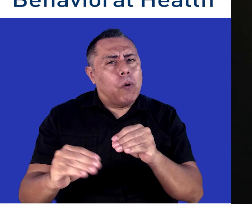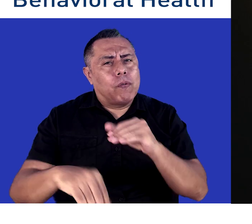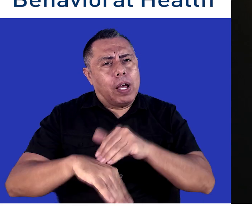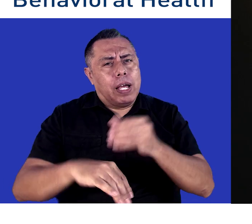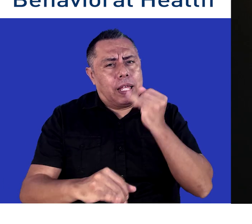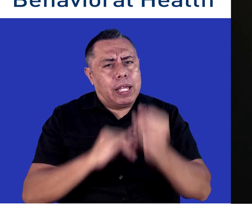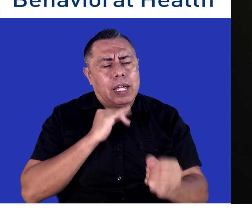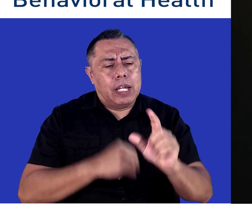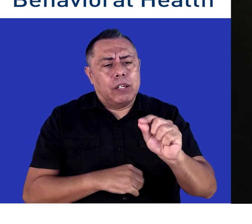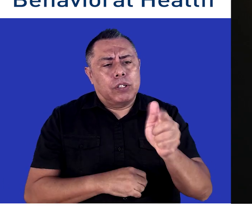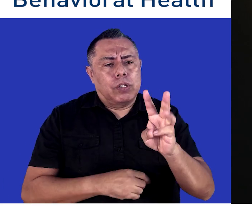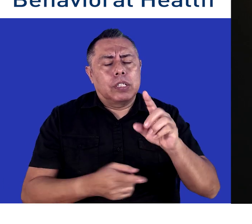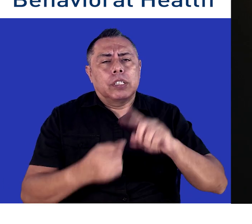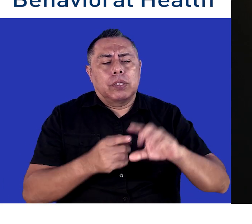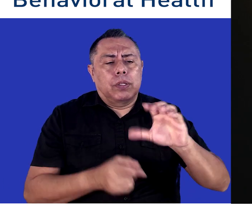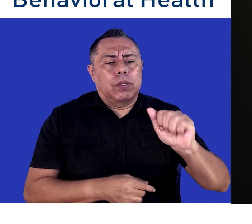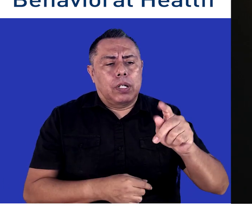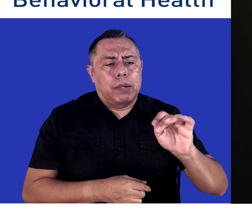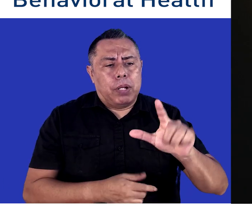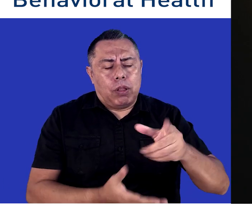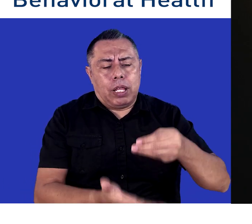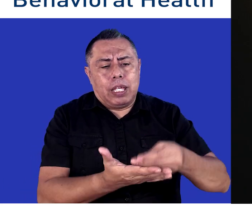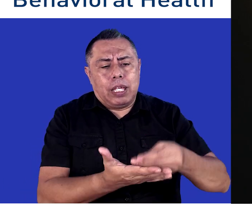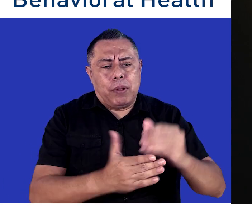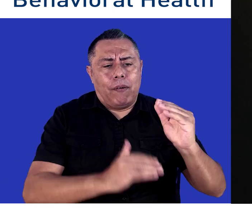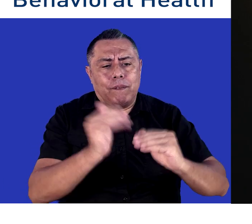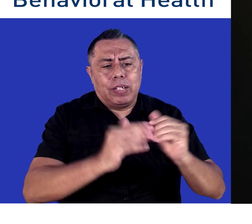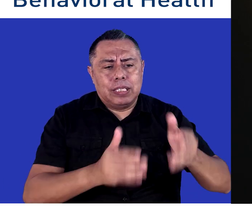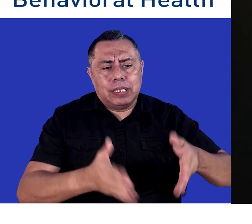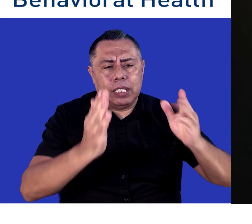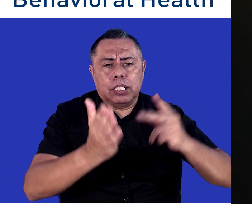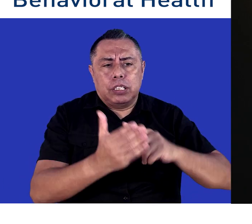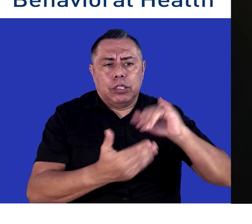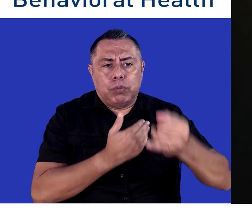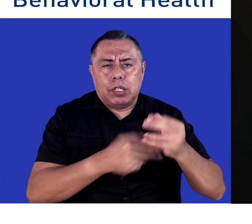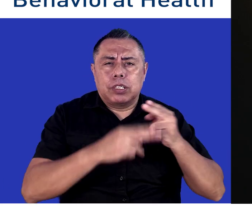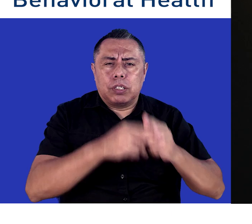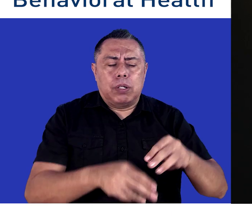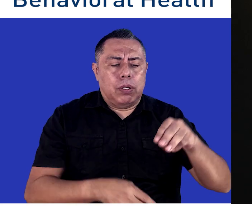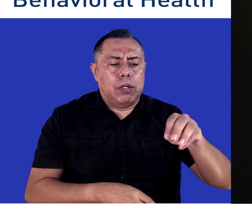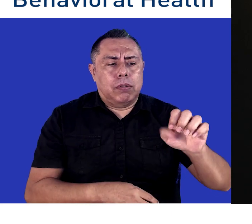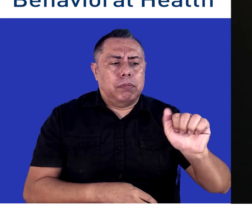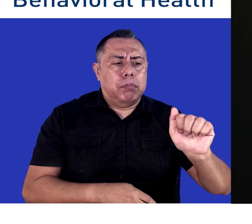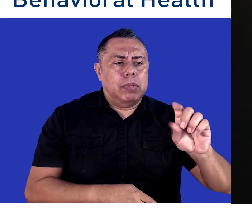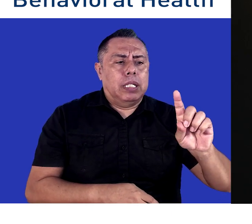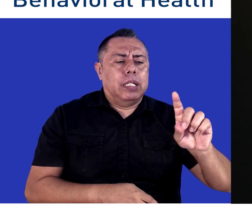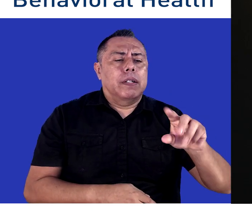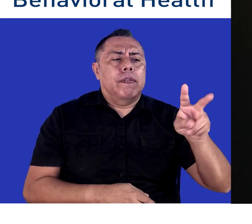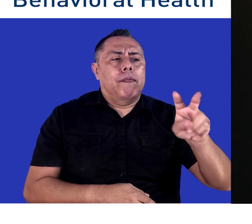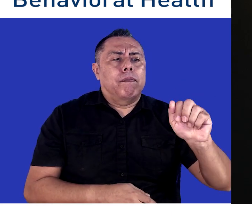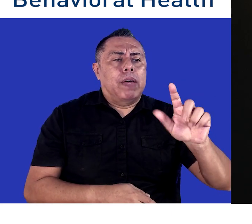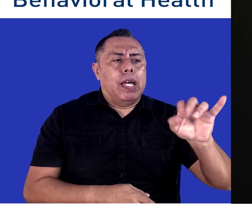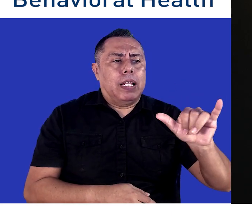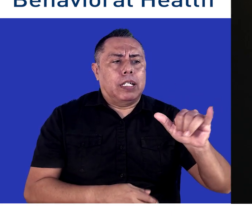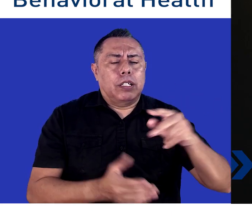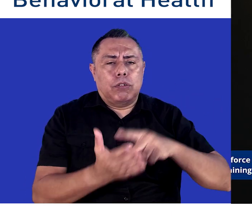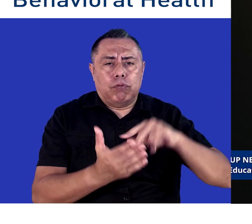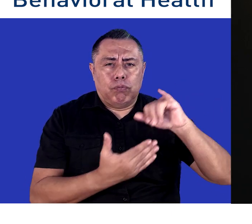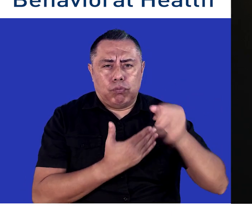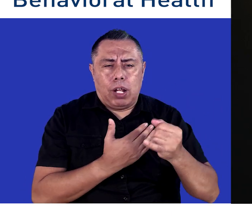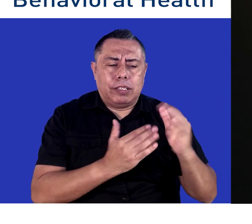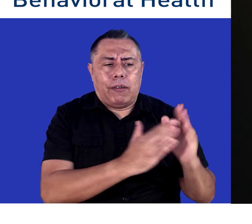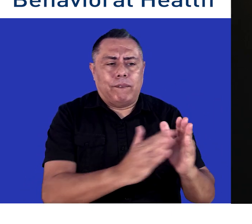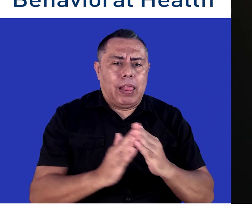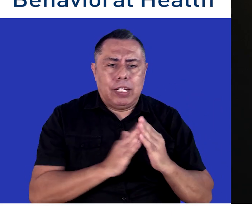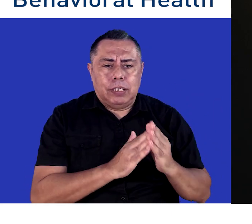end of 2026 to the Capital Facilities Project, the Mead Valley Wellness Village. Next up is